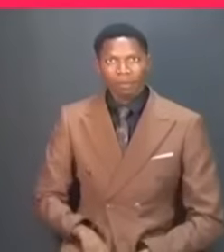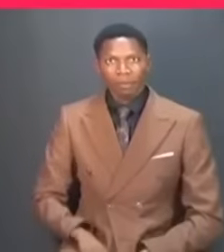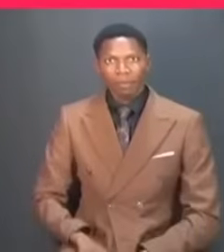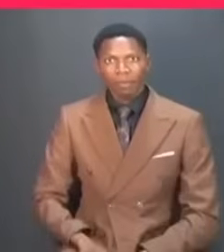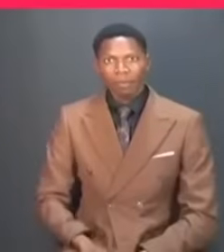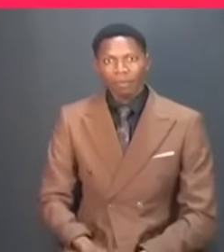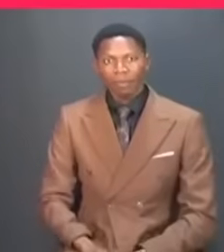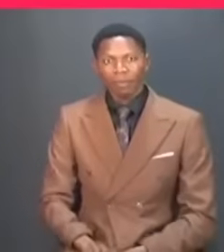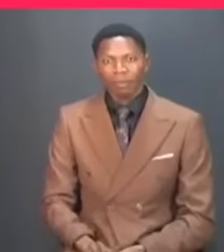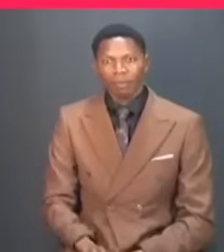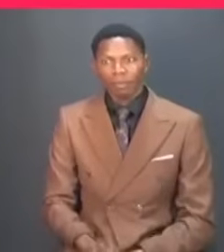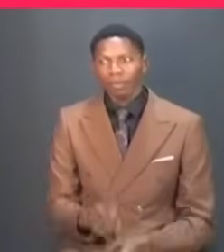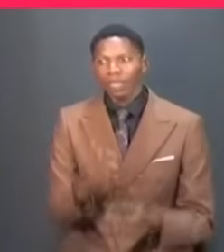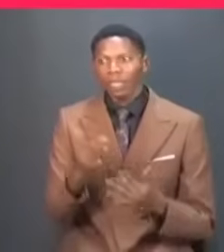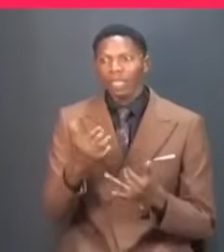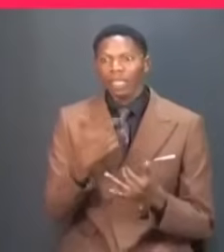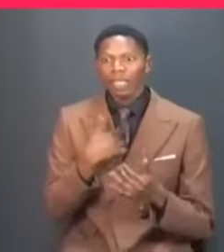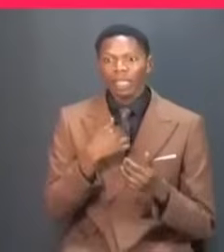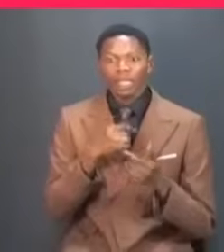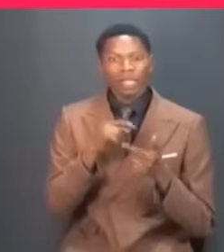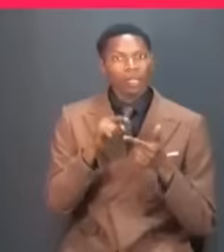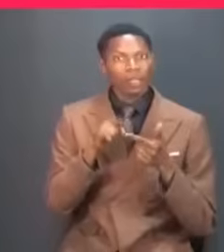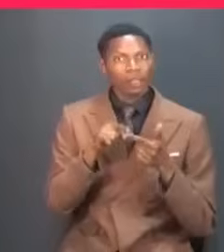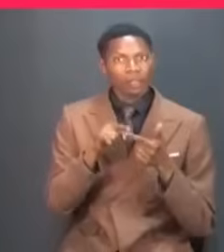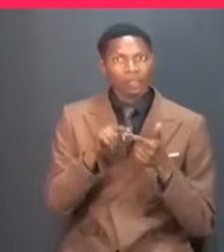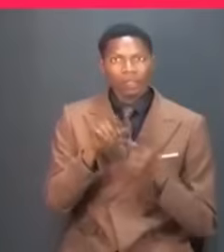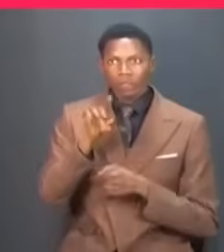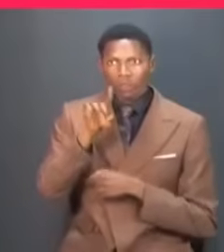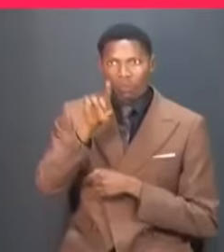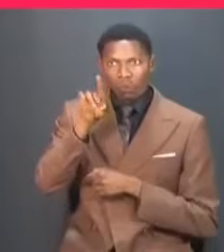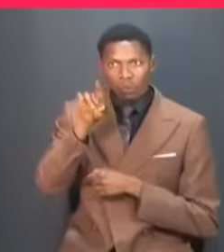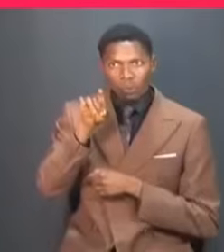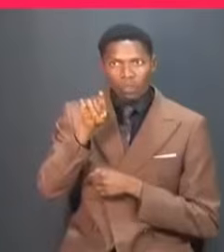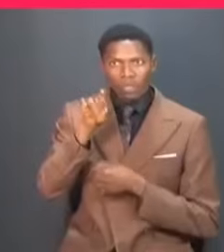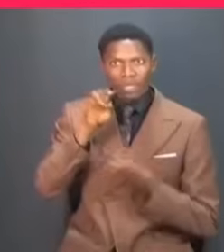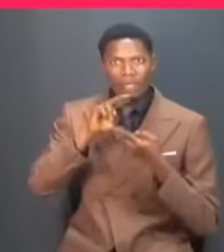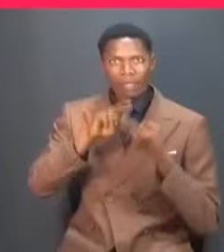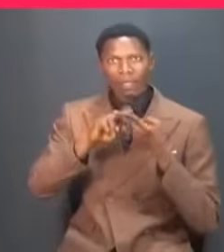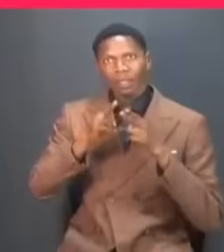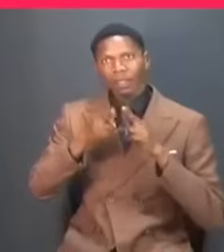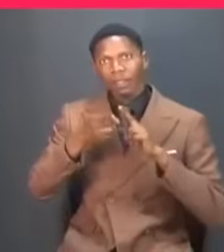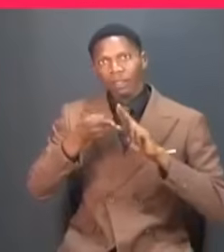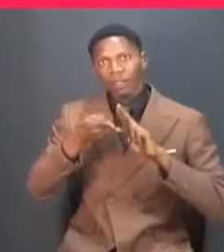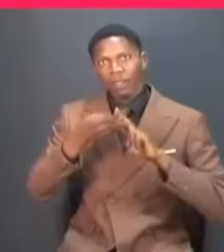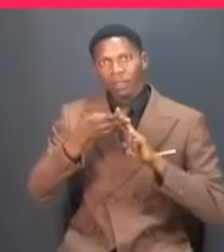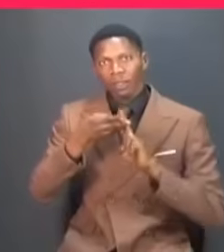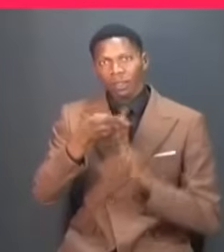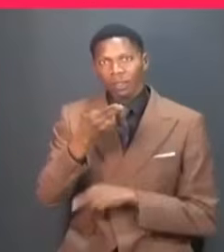we now move on to question number